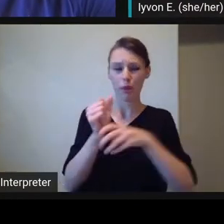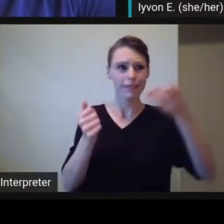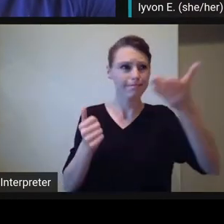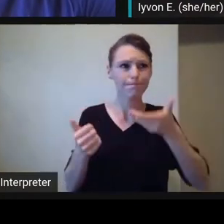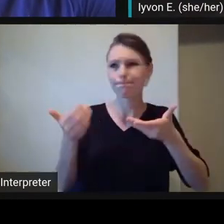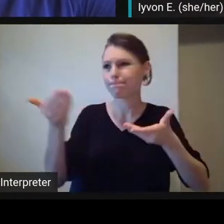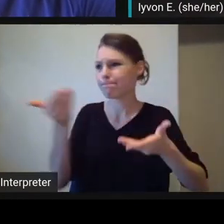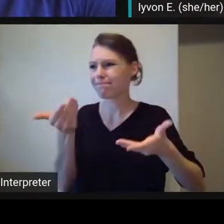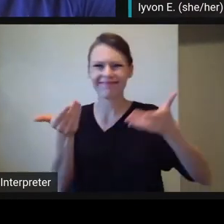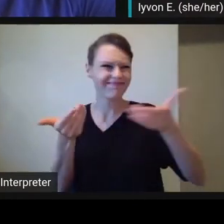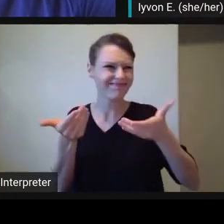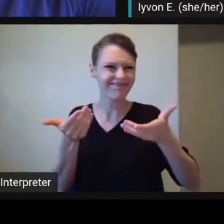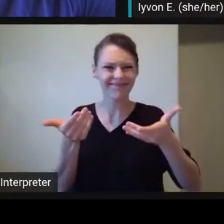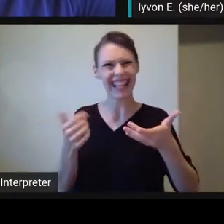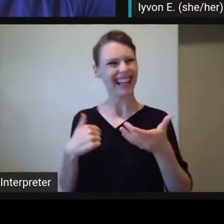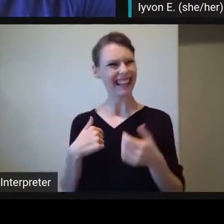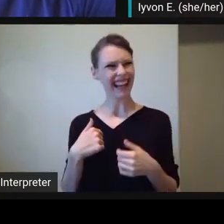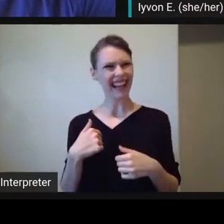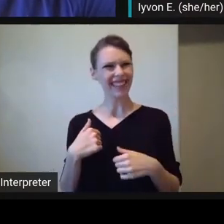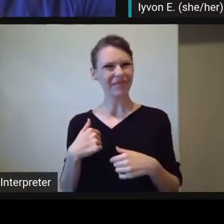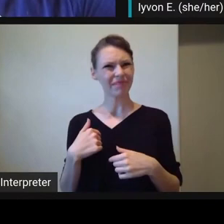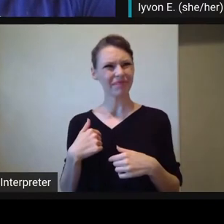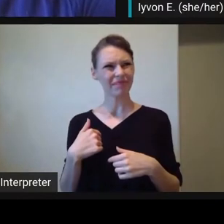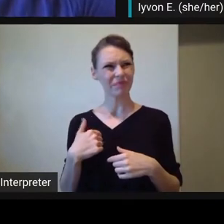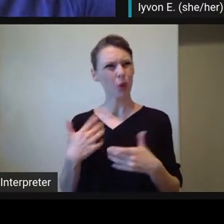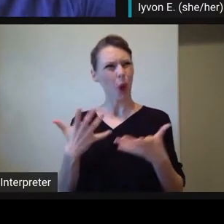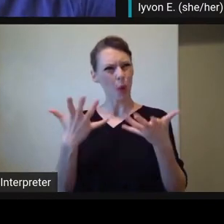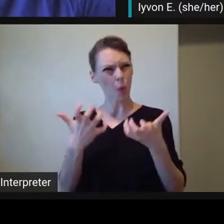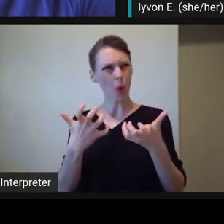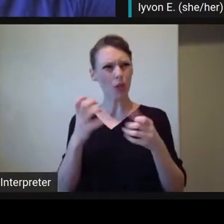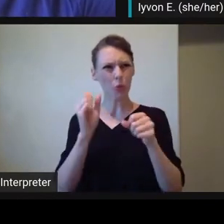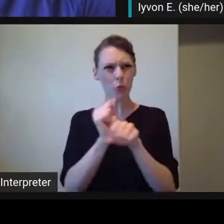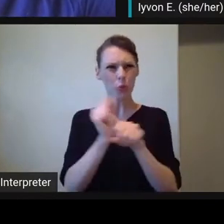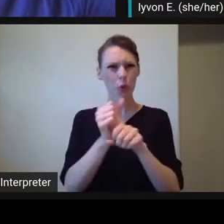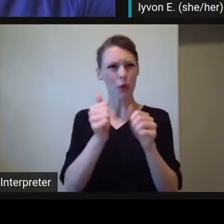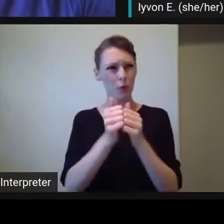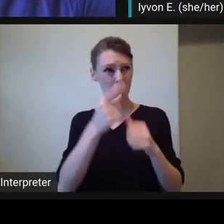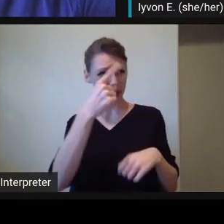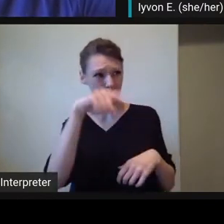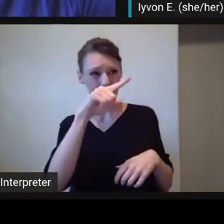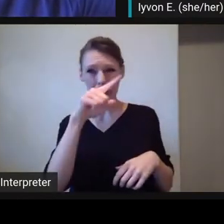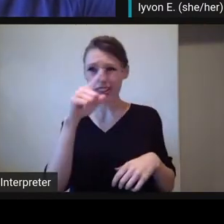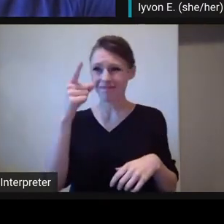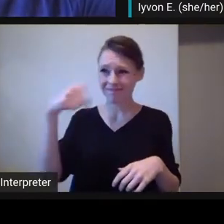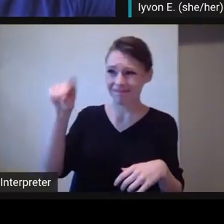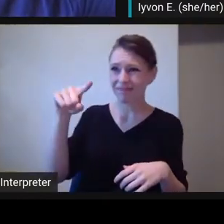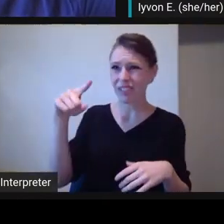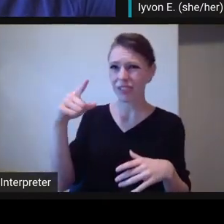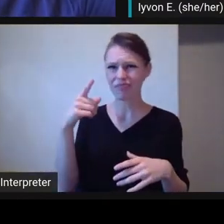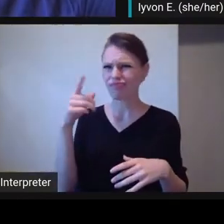like, do I want to work with these people? What is the mission and vision and values of